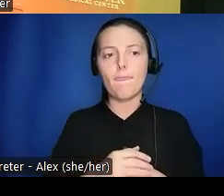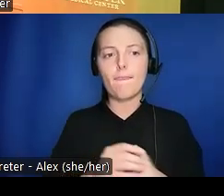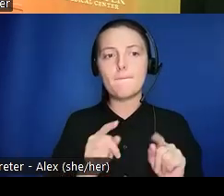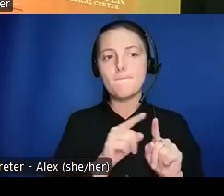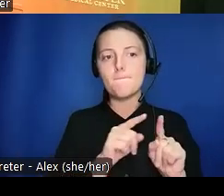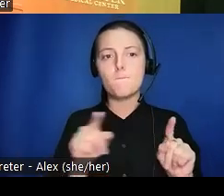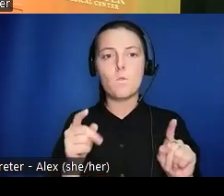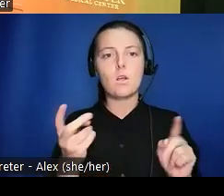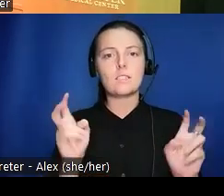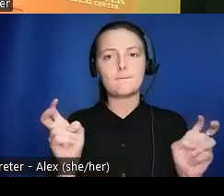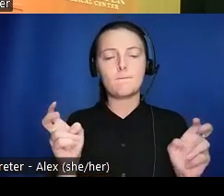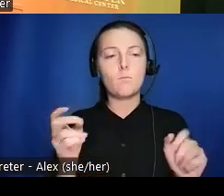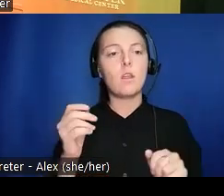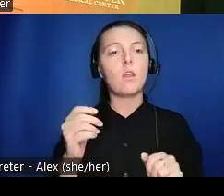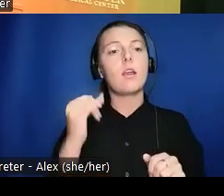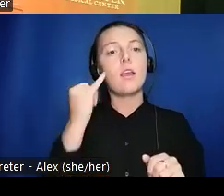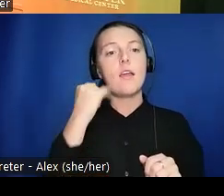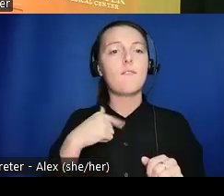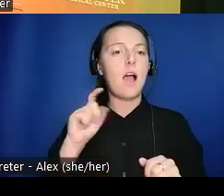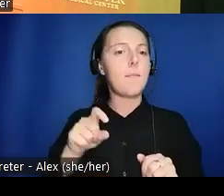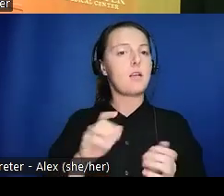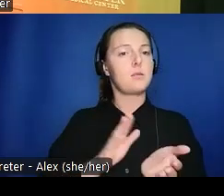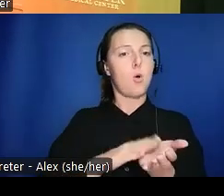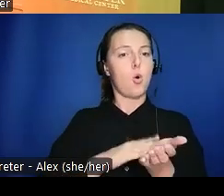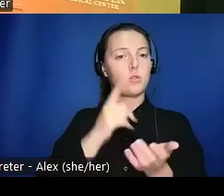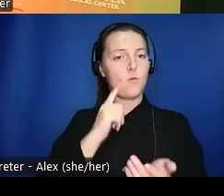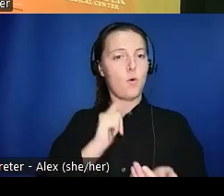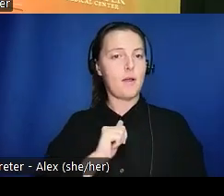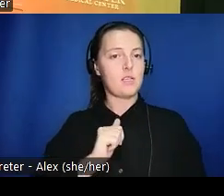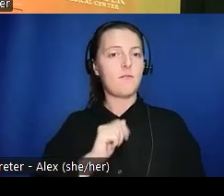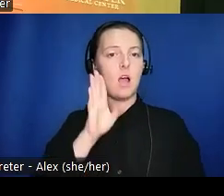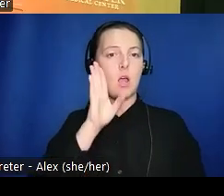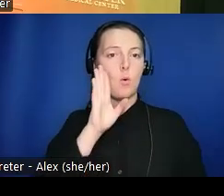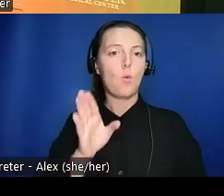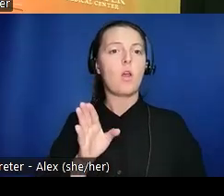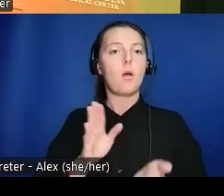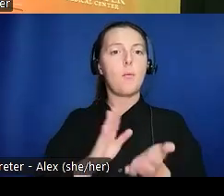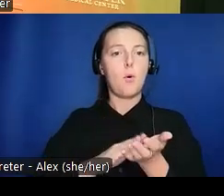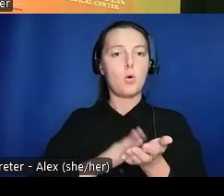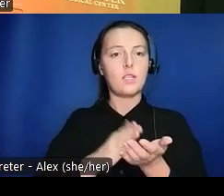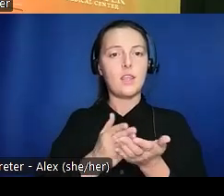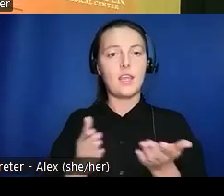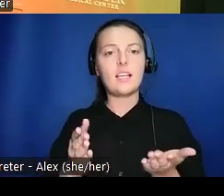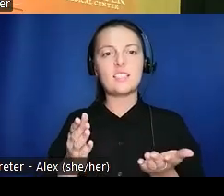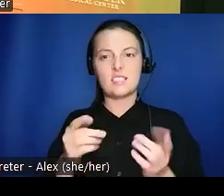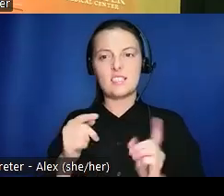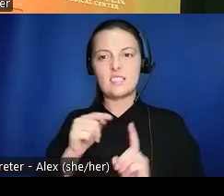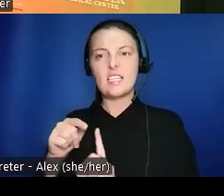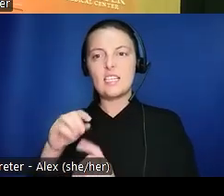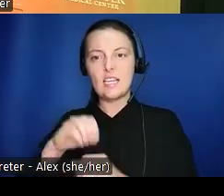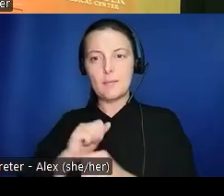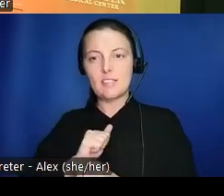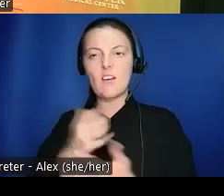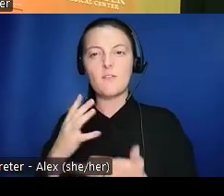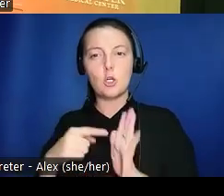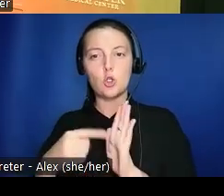I show my weakness, the St. Paul once said. And the regrets combined with cultural humility that leads